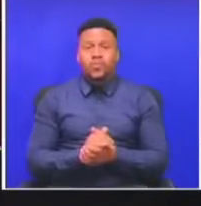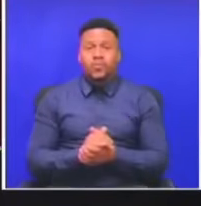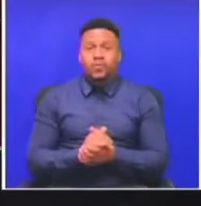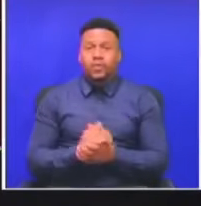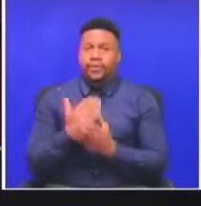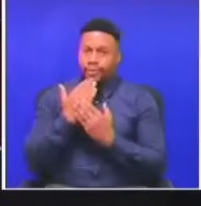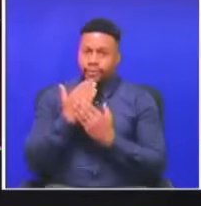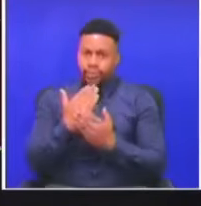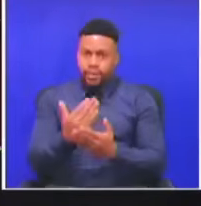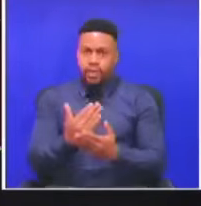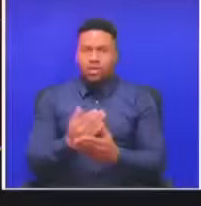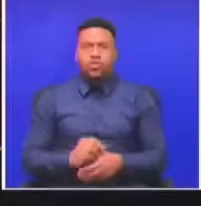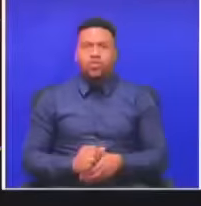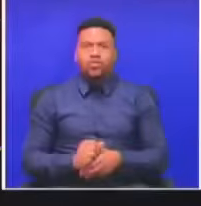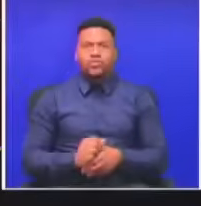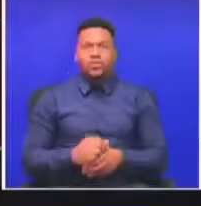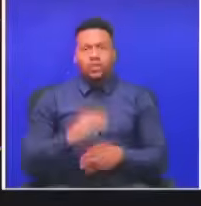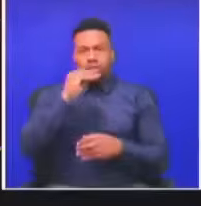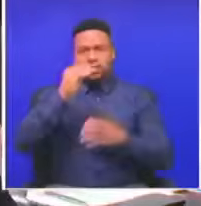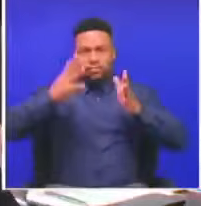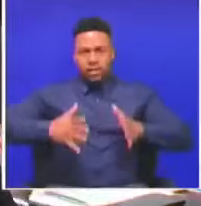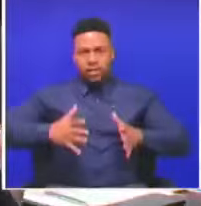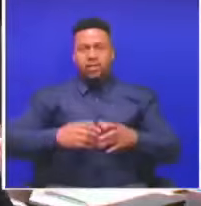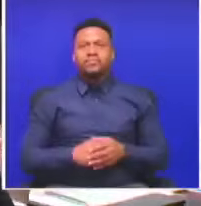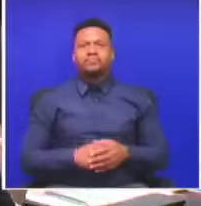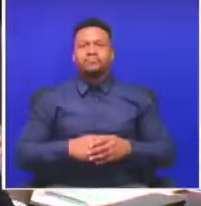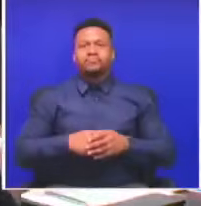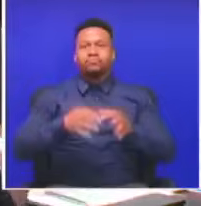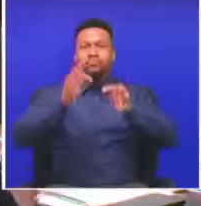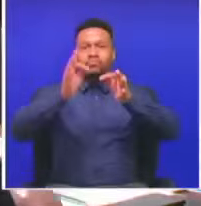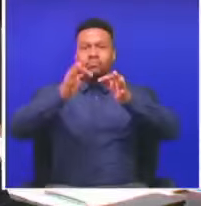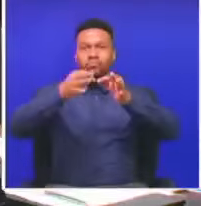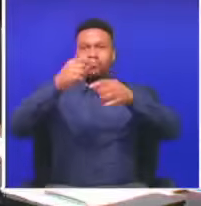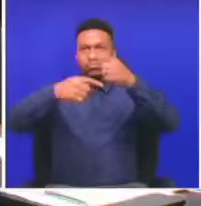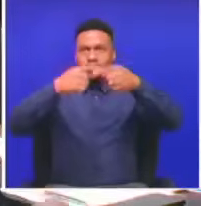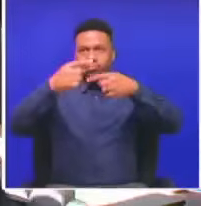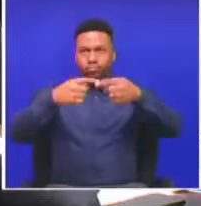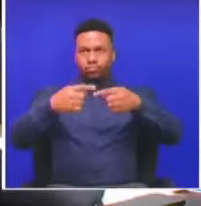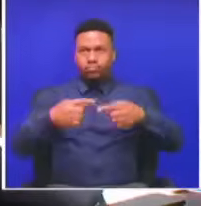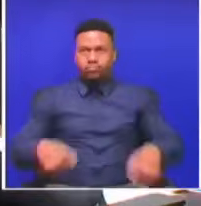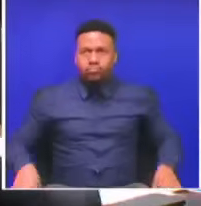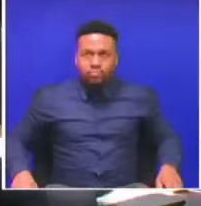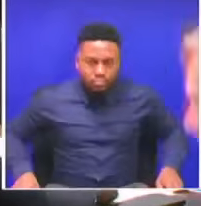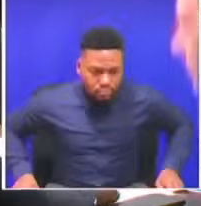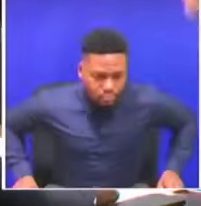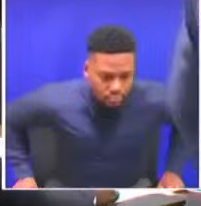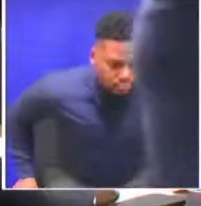Thank you, Honorable Speaker. Thank you, President. Mr. R. Smith.